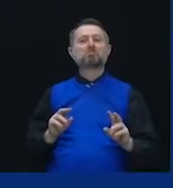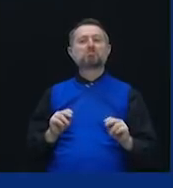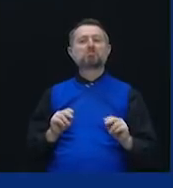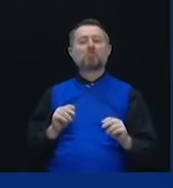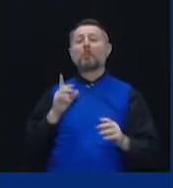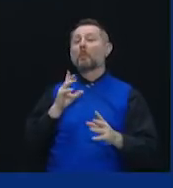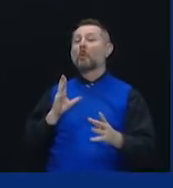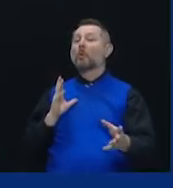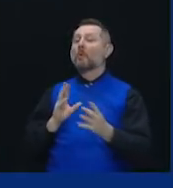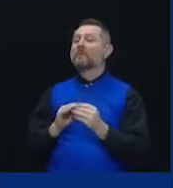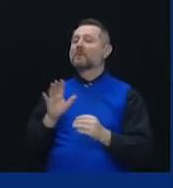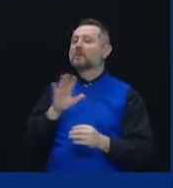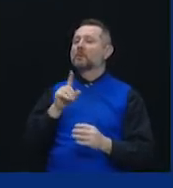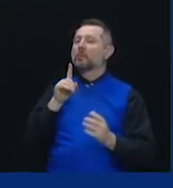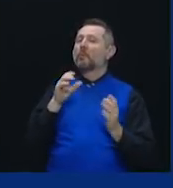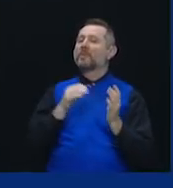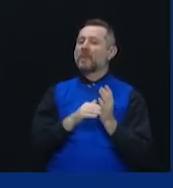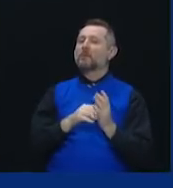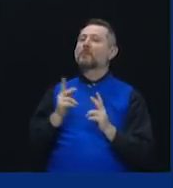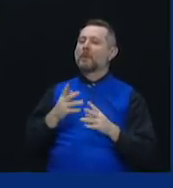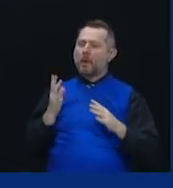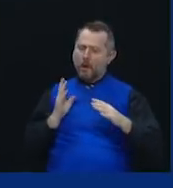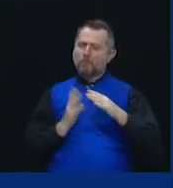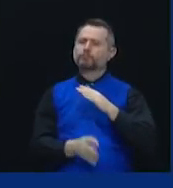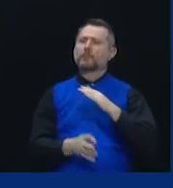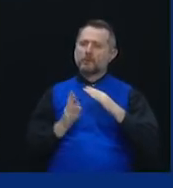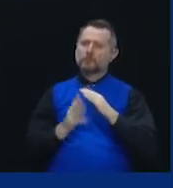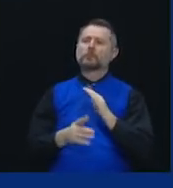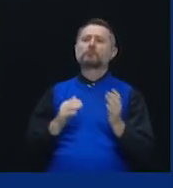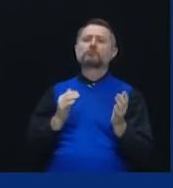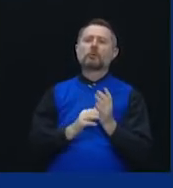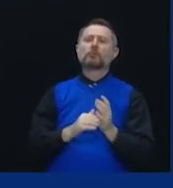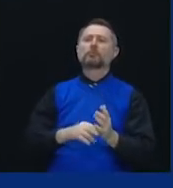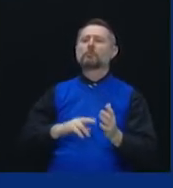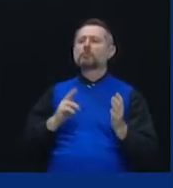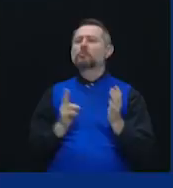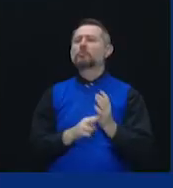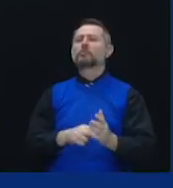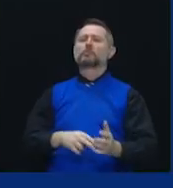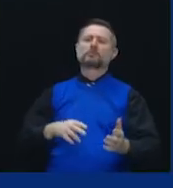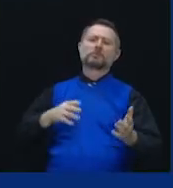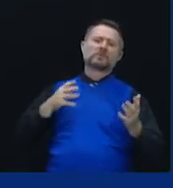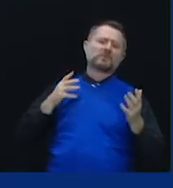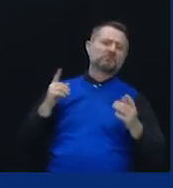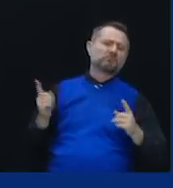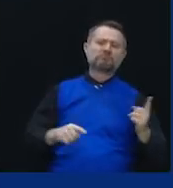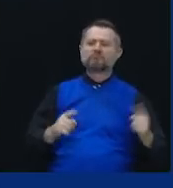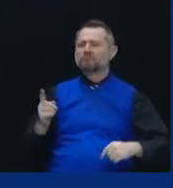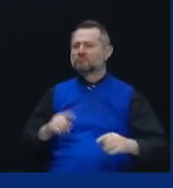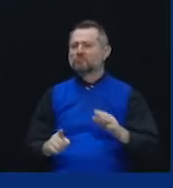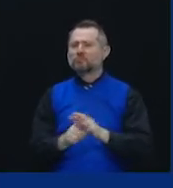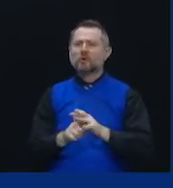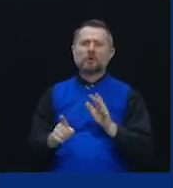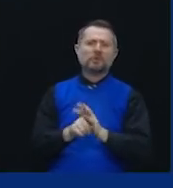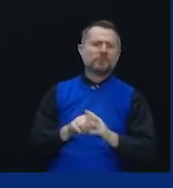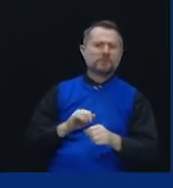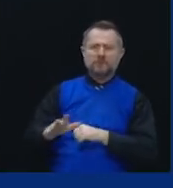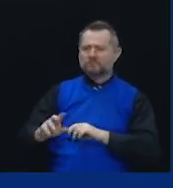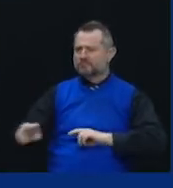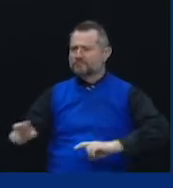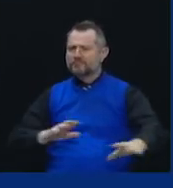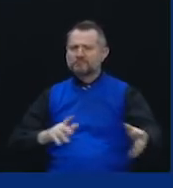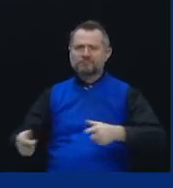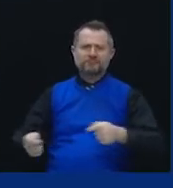Javits. Doctors, nurses, showing up and dealing with this terrible